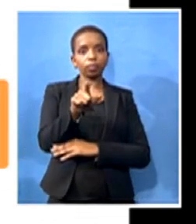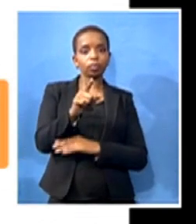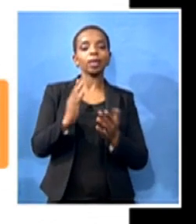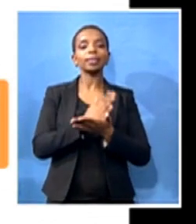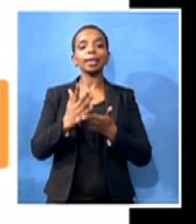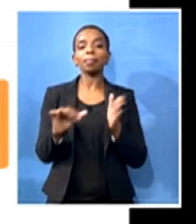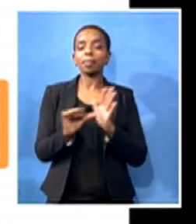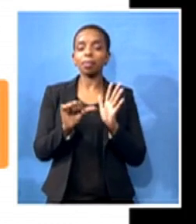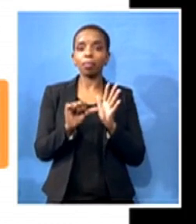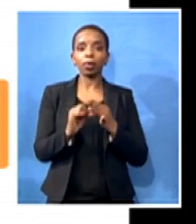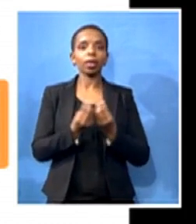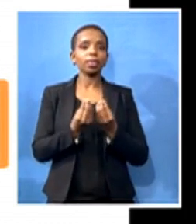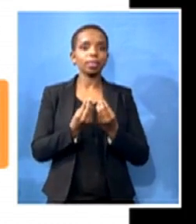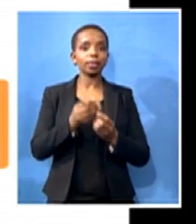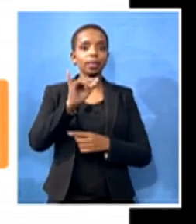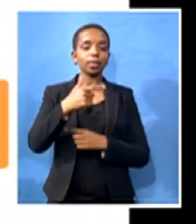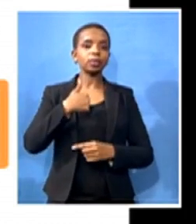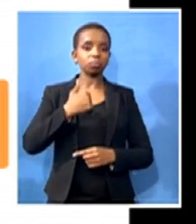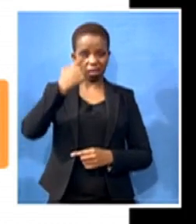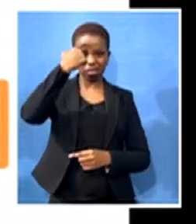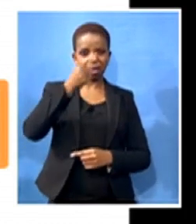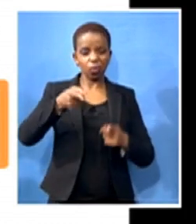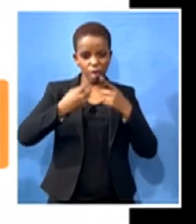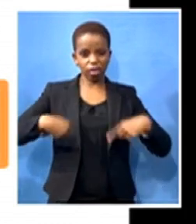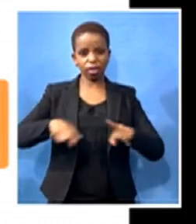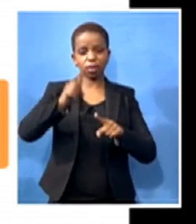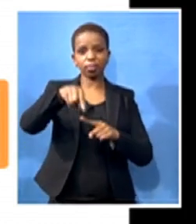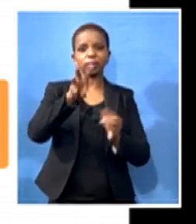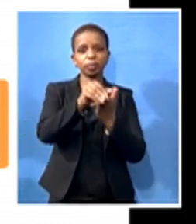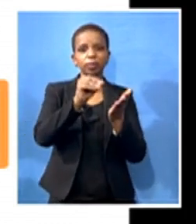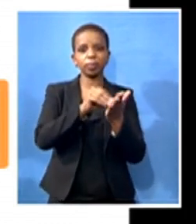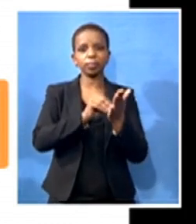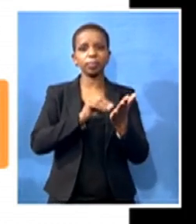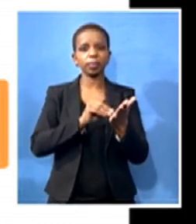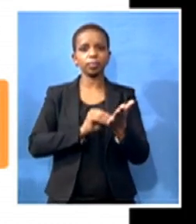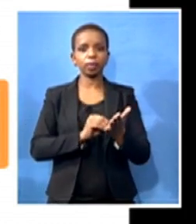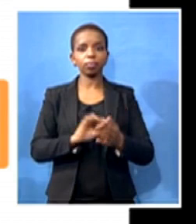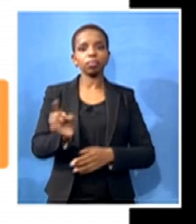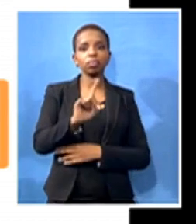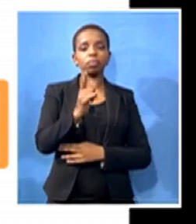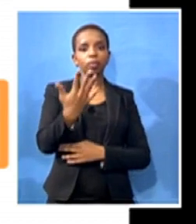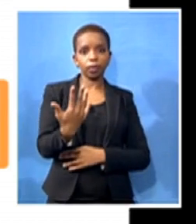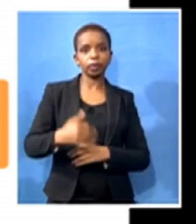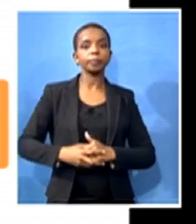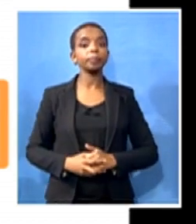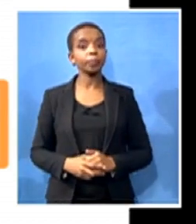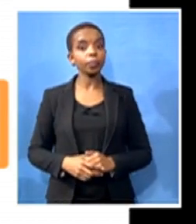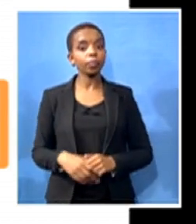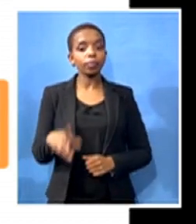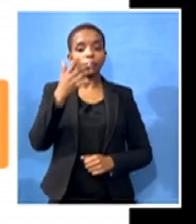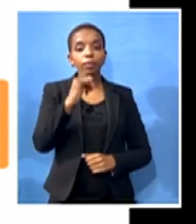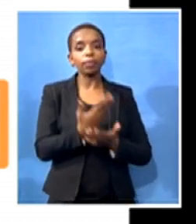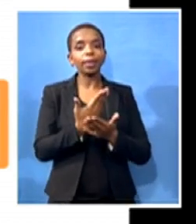note of. So the objective is, if one is able to completely prevent the spread of the infection,